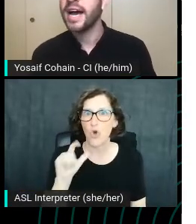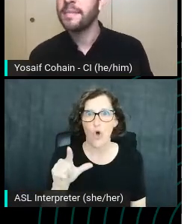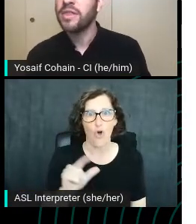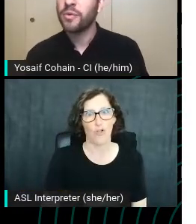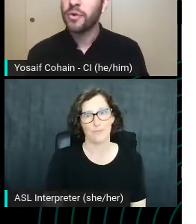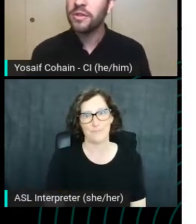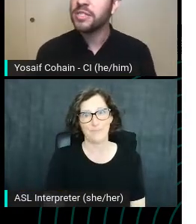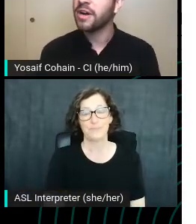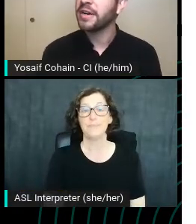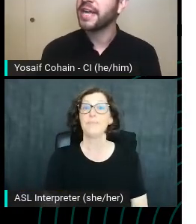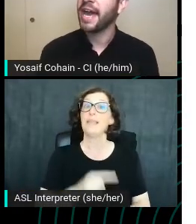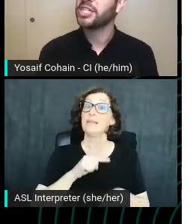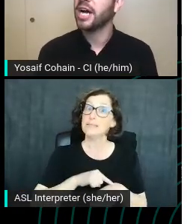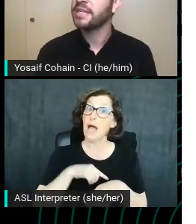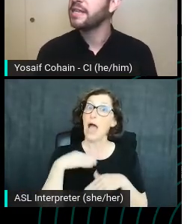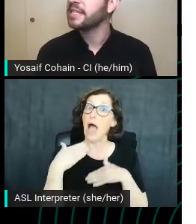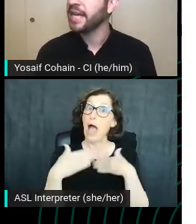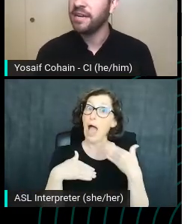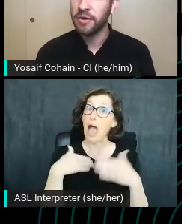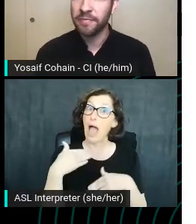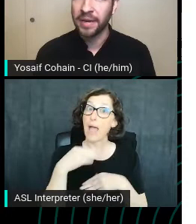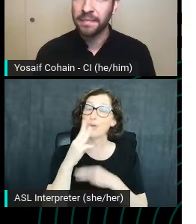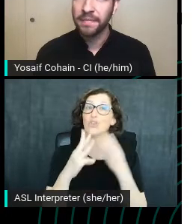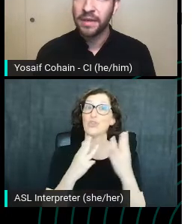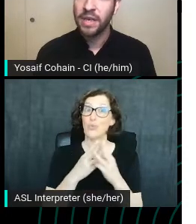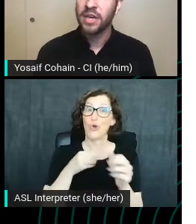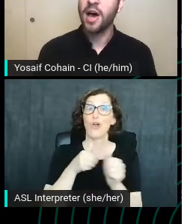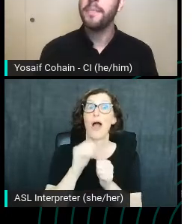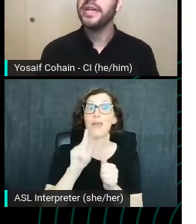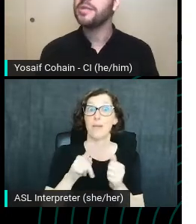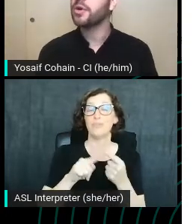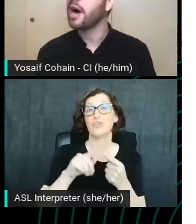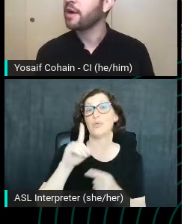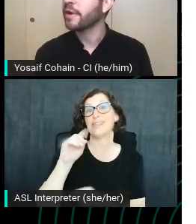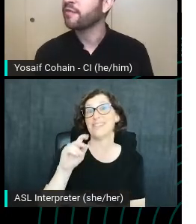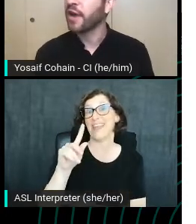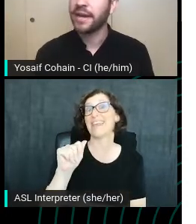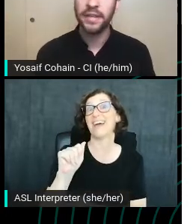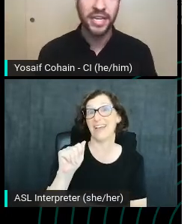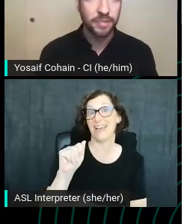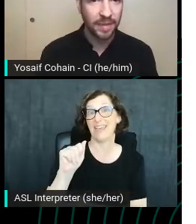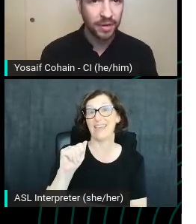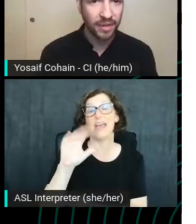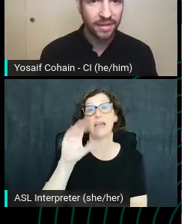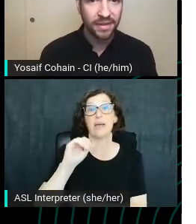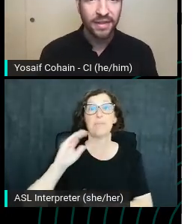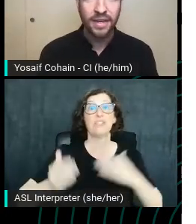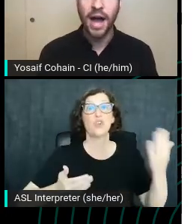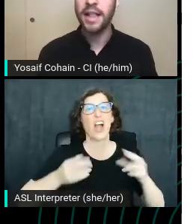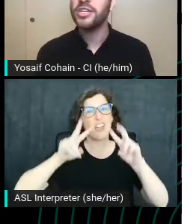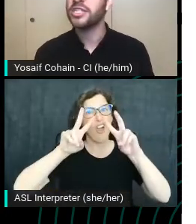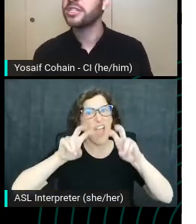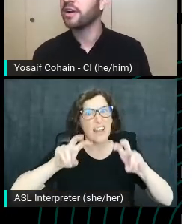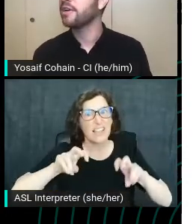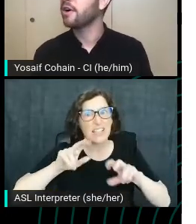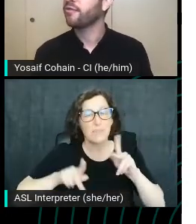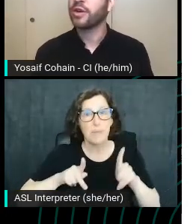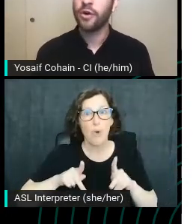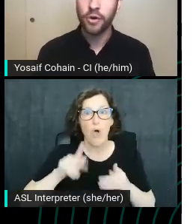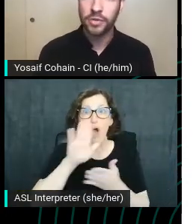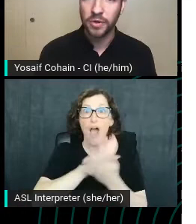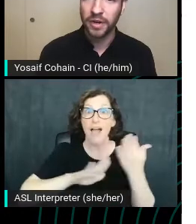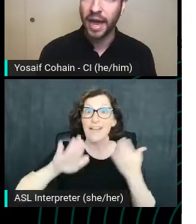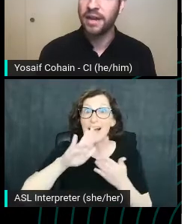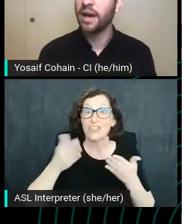With time, the world started catching on to this data movement. Companies were hiring for analytics people. Colleges started